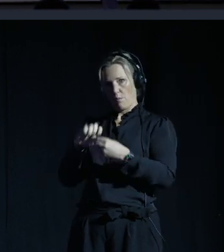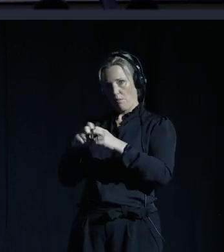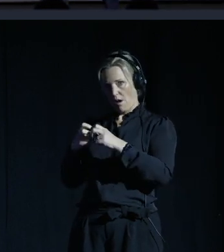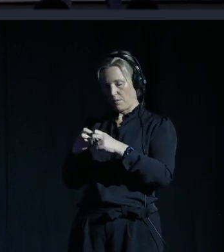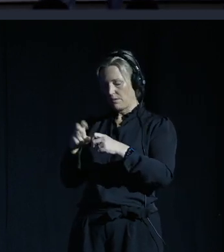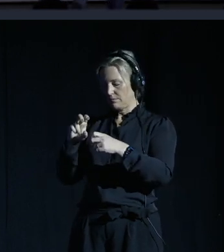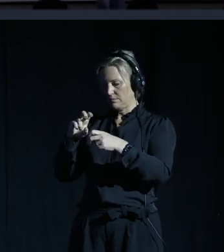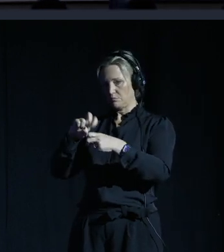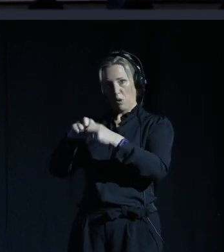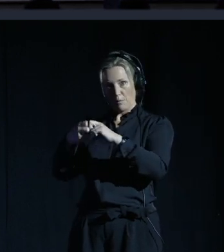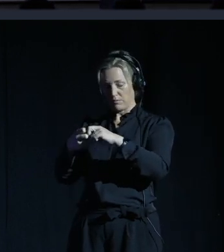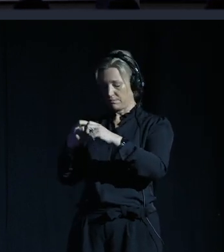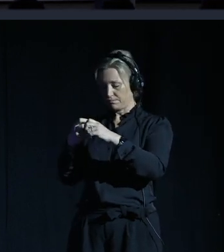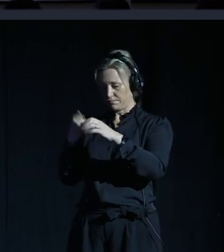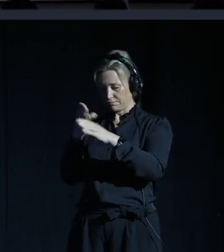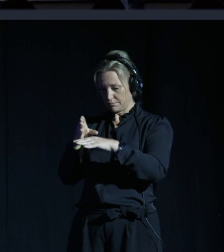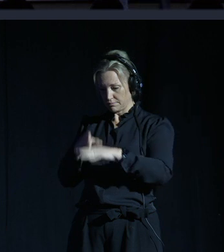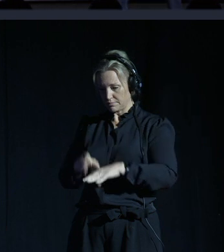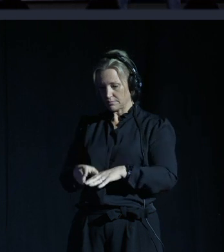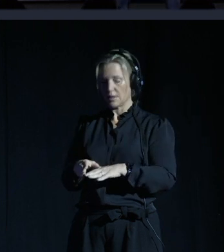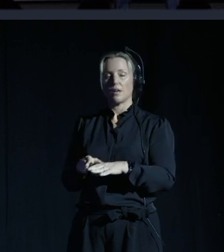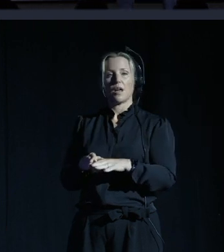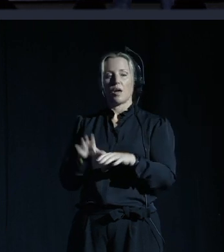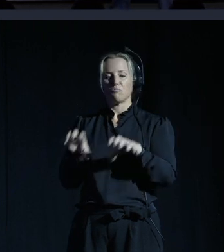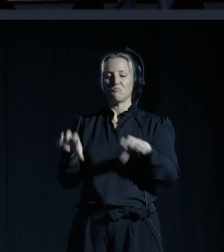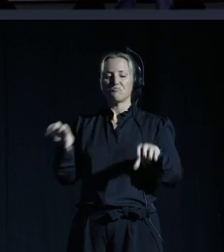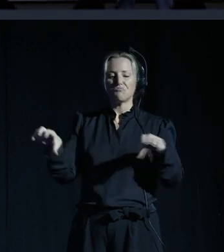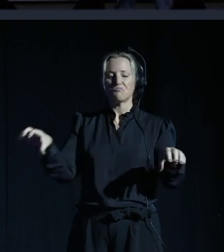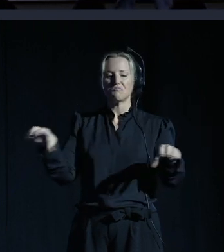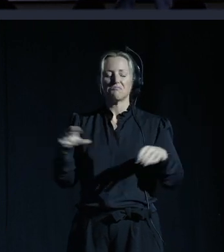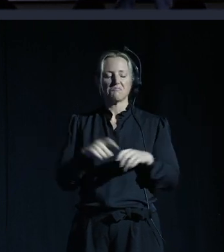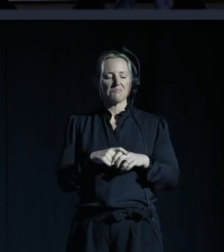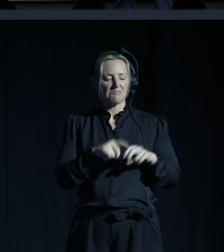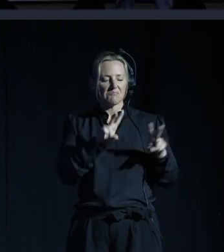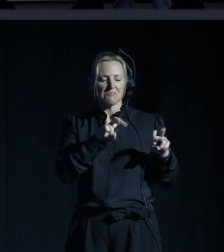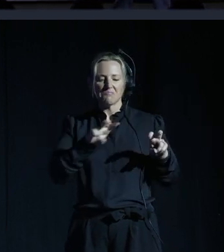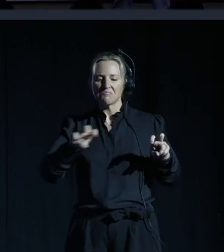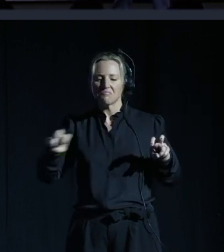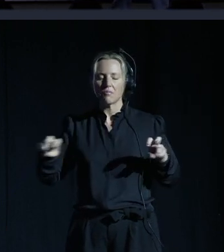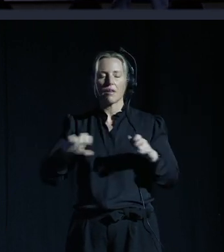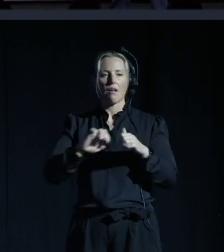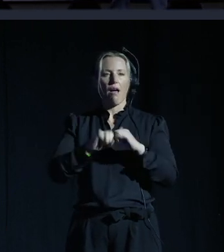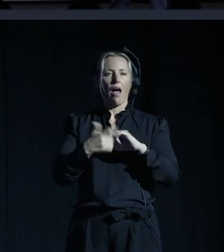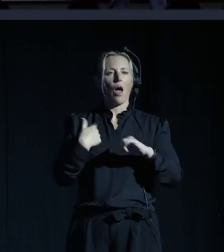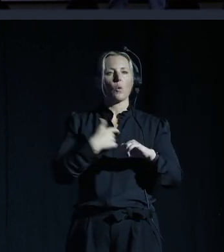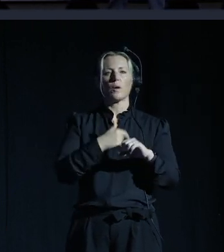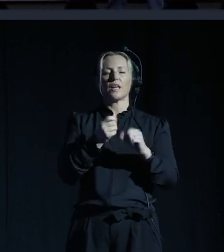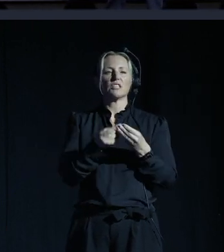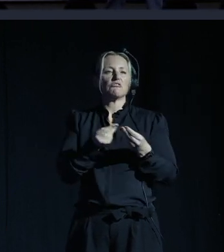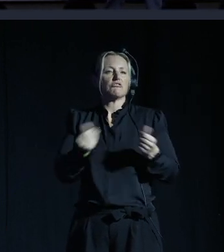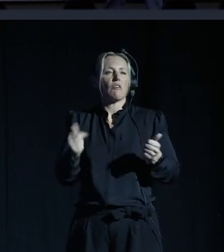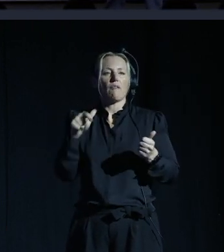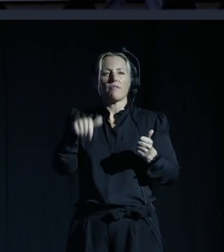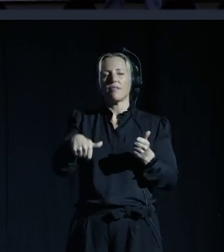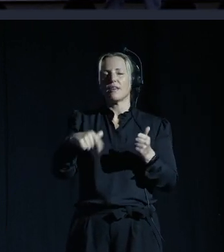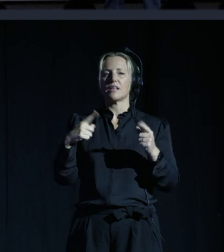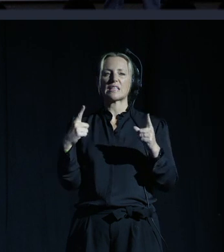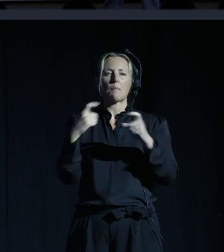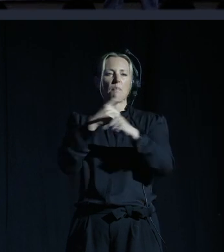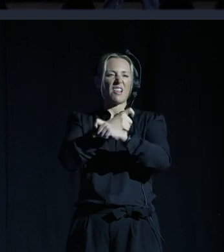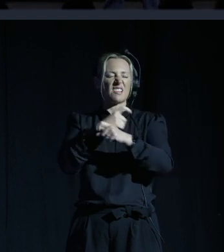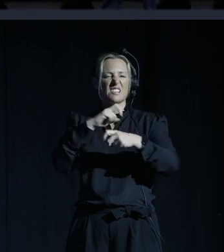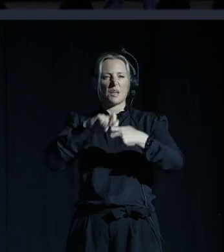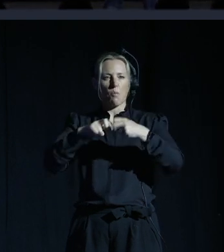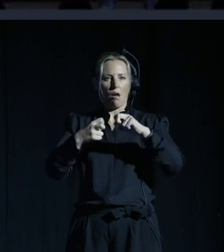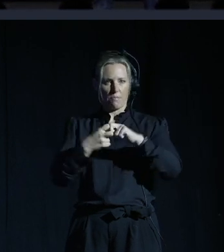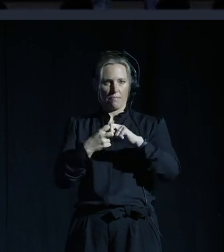parts, as a good builder would do again, to figure out how we can solve this complexity problem at multiple levels.